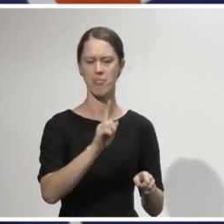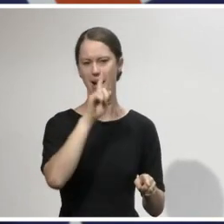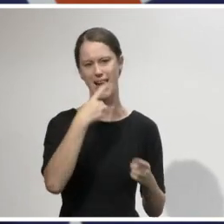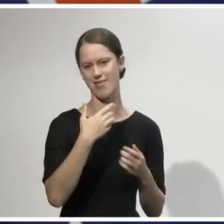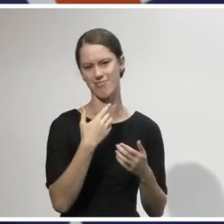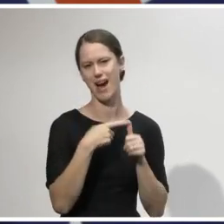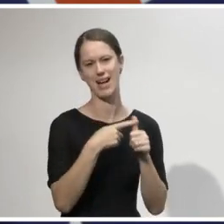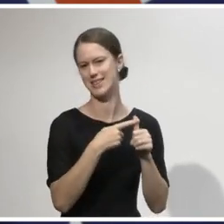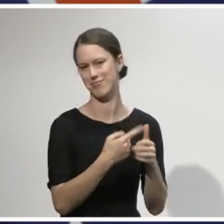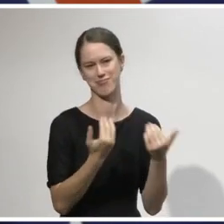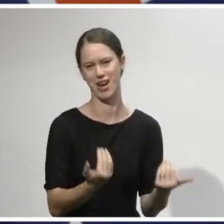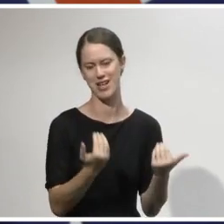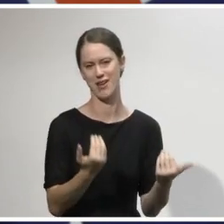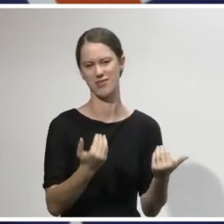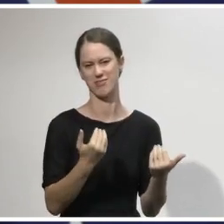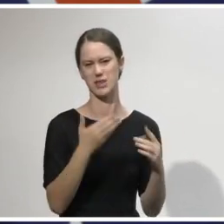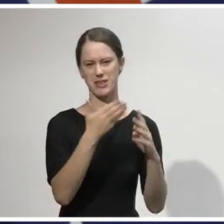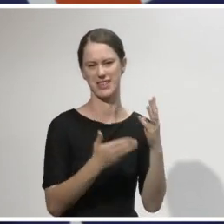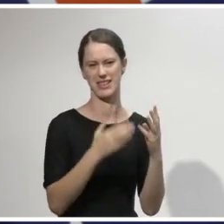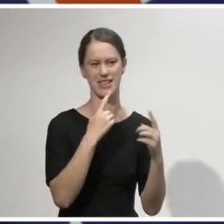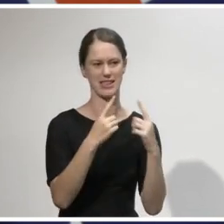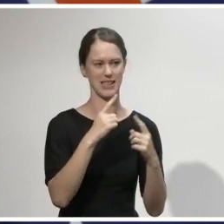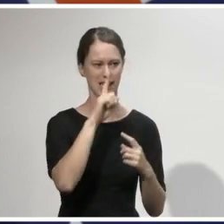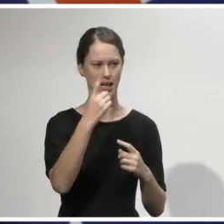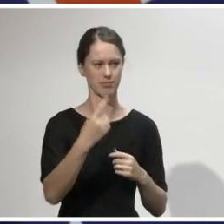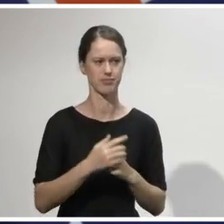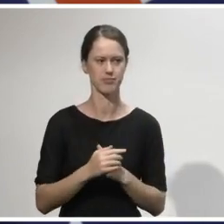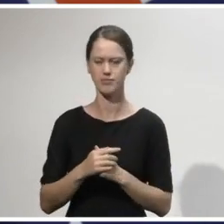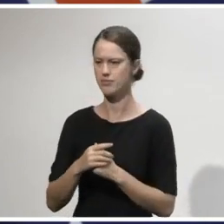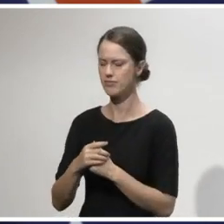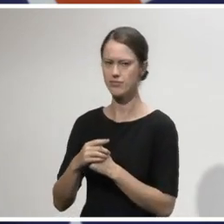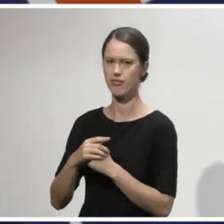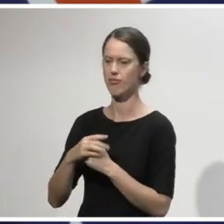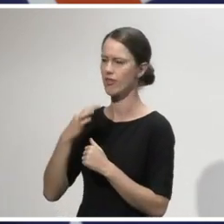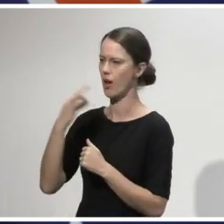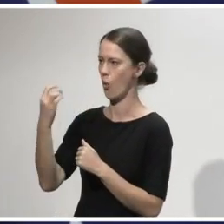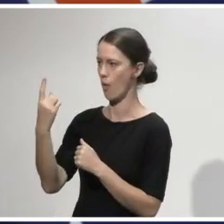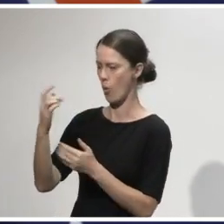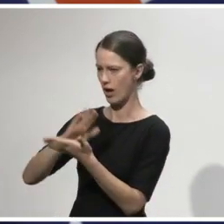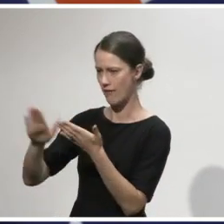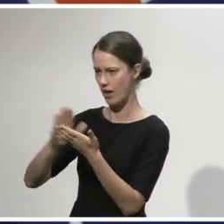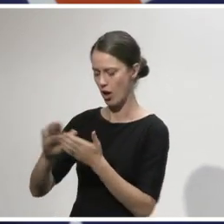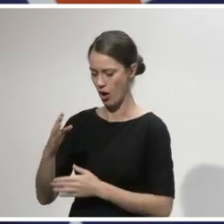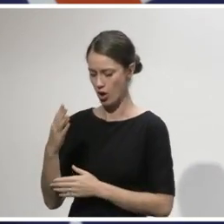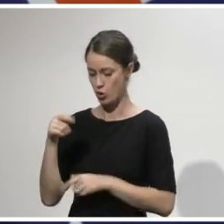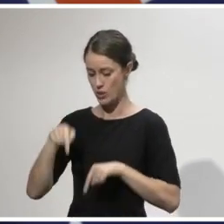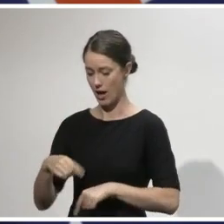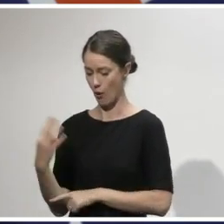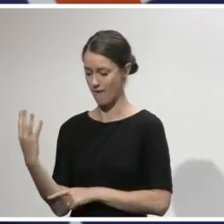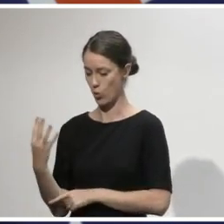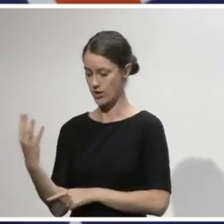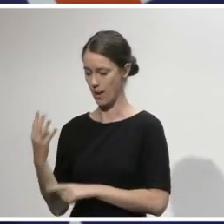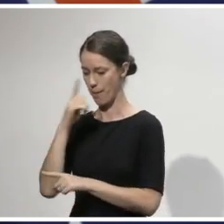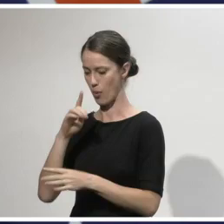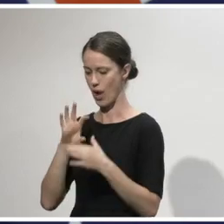to update you on the specifics of that order. Like a little bit of clarification before we finish this up. 14 of today's new cases are linked